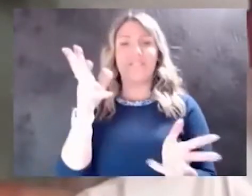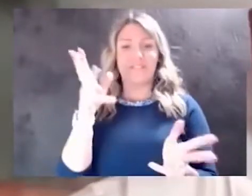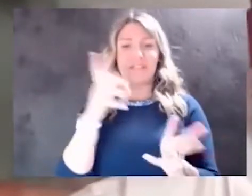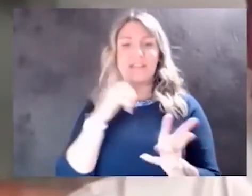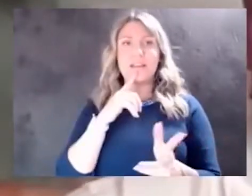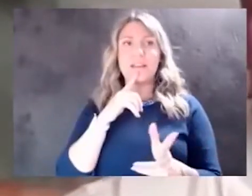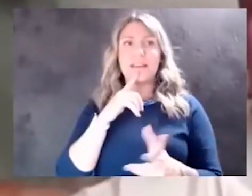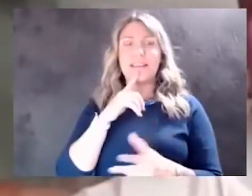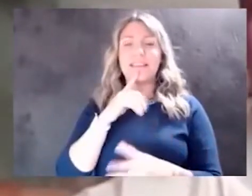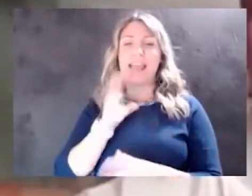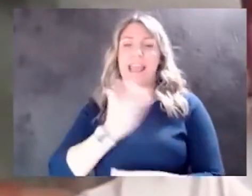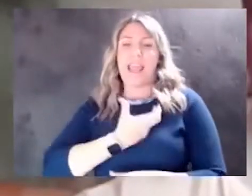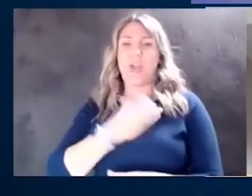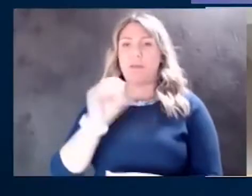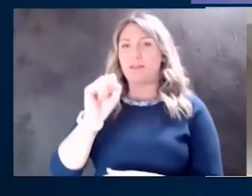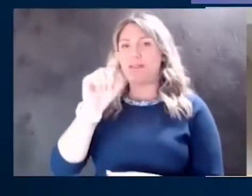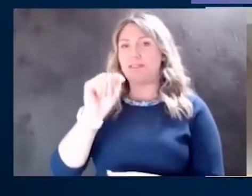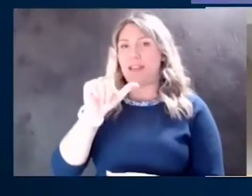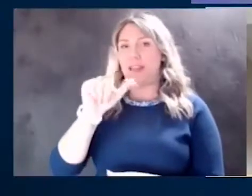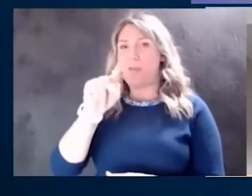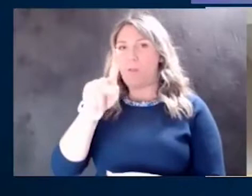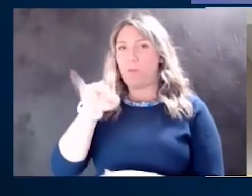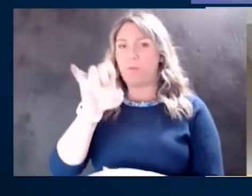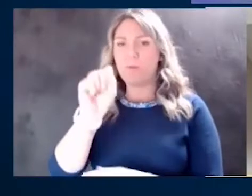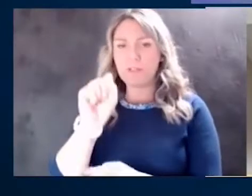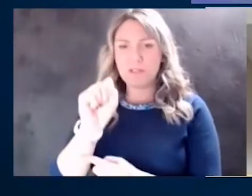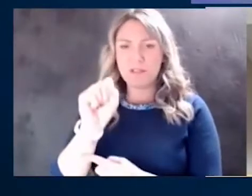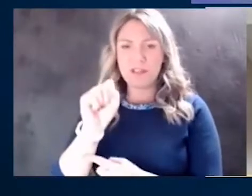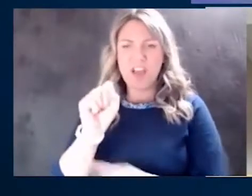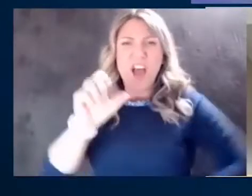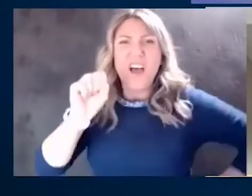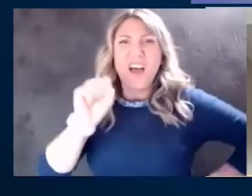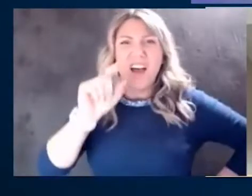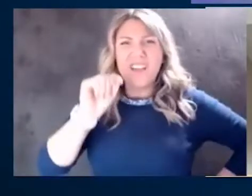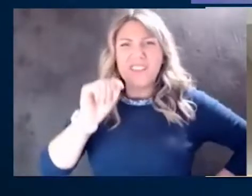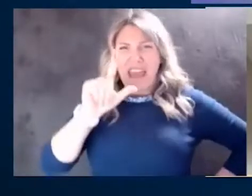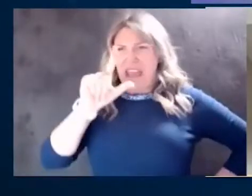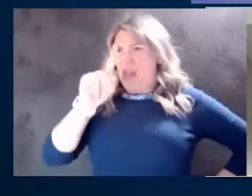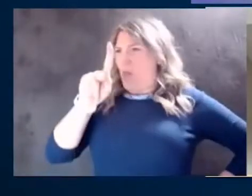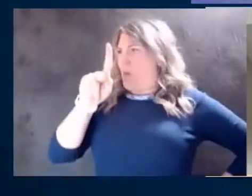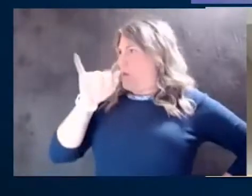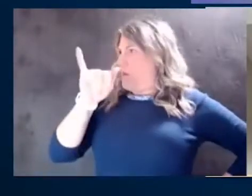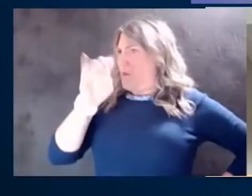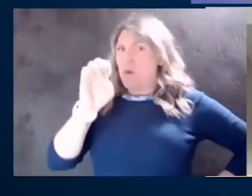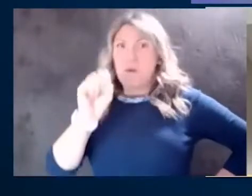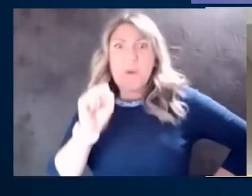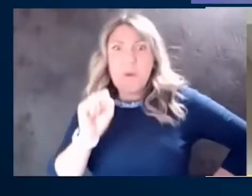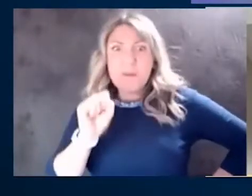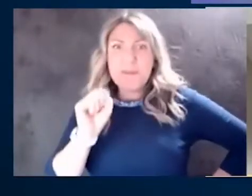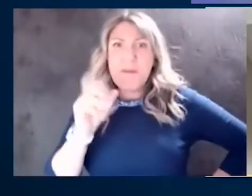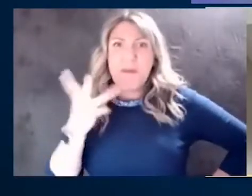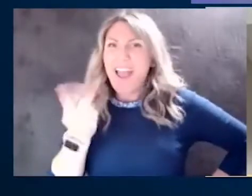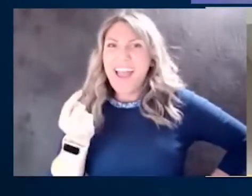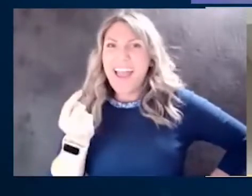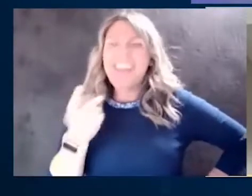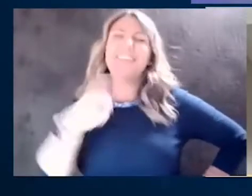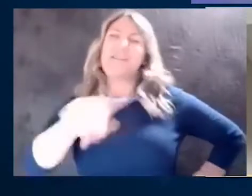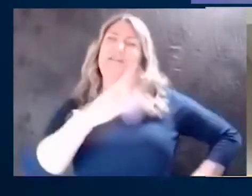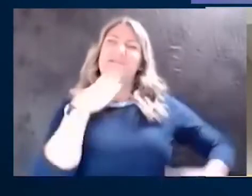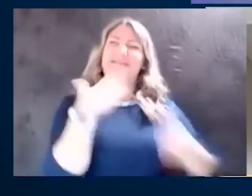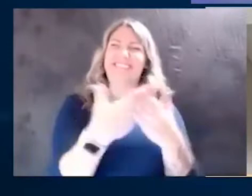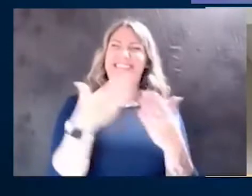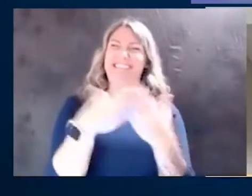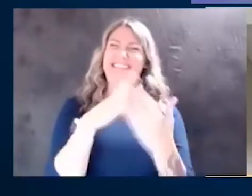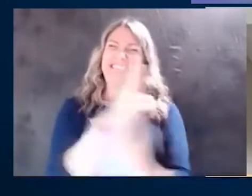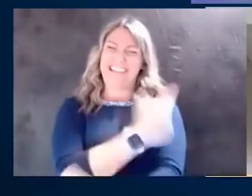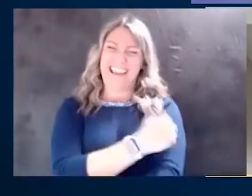St. Luke's. Oh, where? St. Luke's. No, those are right. good. They're good folks. No worries. I just messing with you.